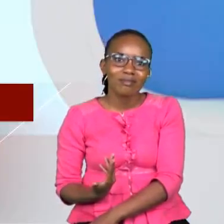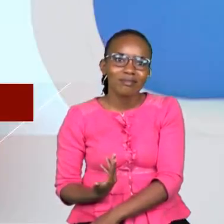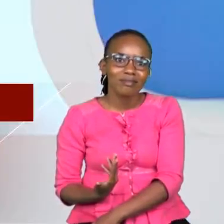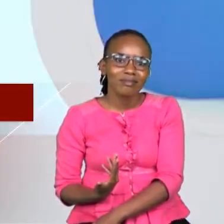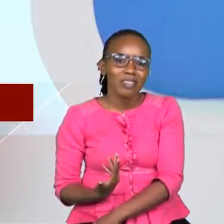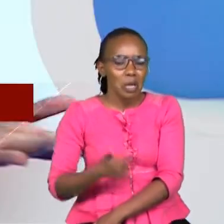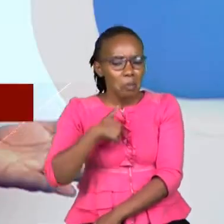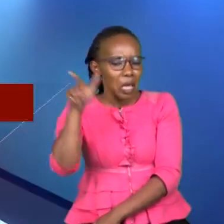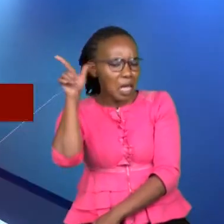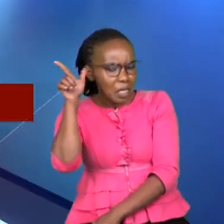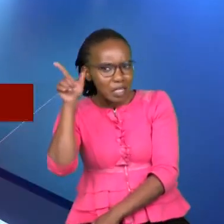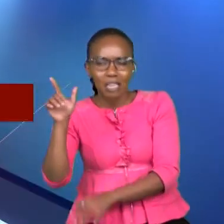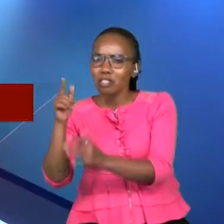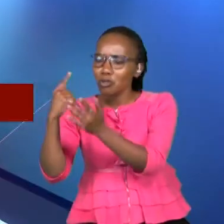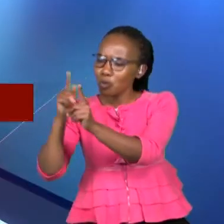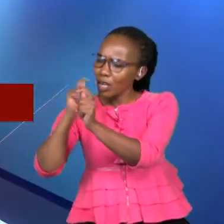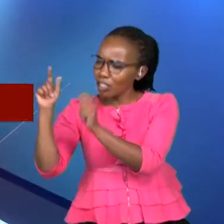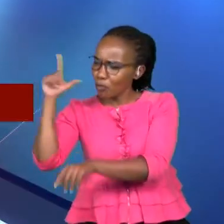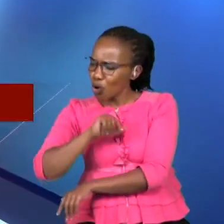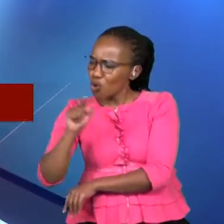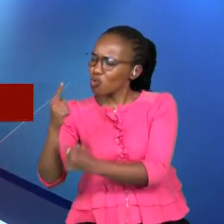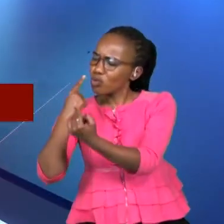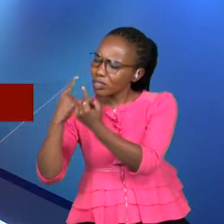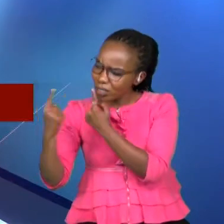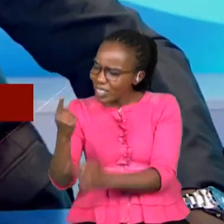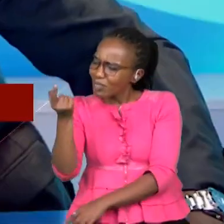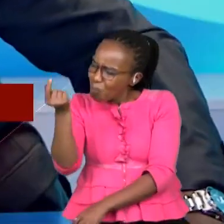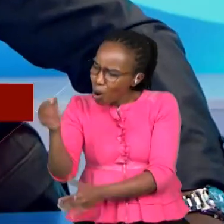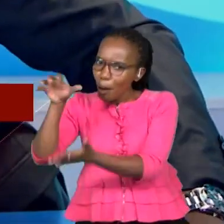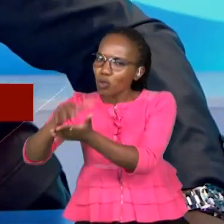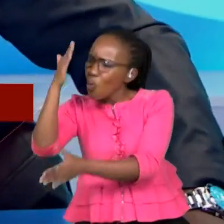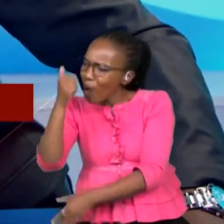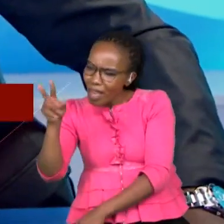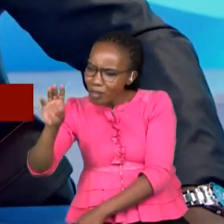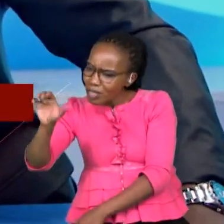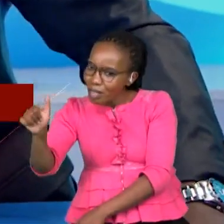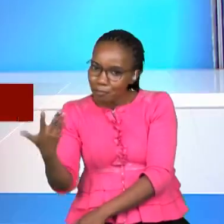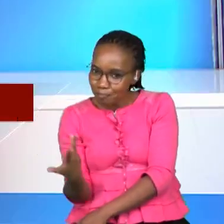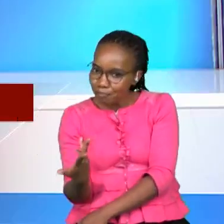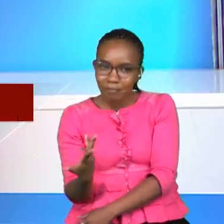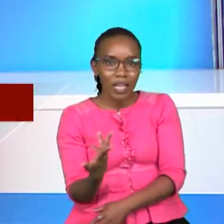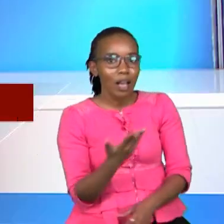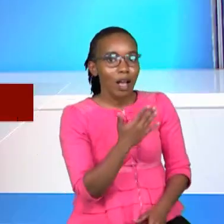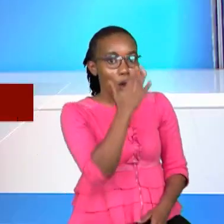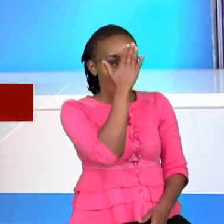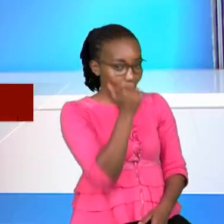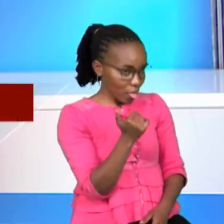I didn't say it. I have listened to that whole conversation. No. He said it's a small position. I didn't say that. Why go for an MCA? I'd say this. First and